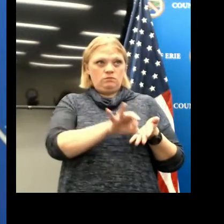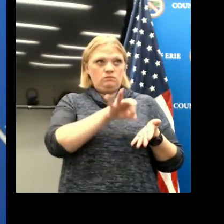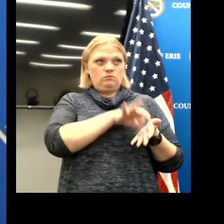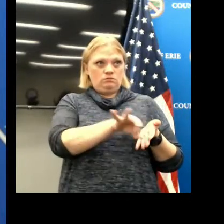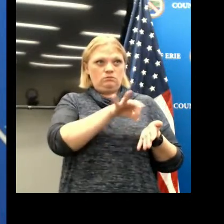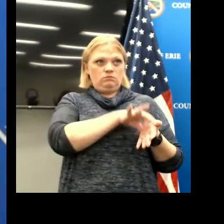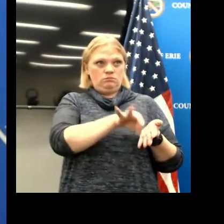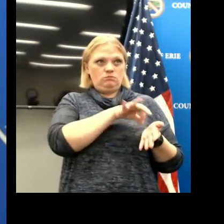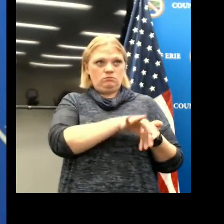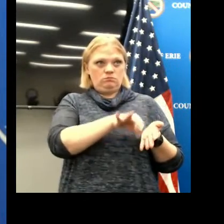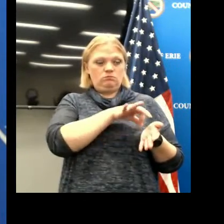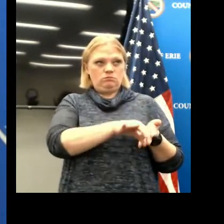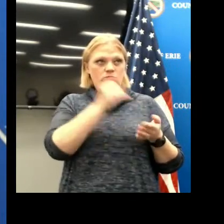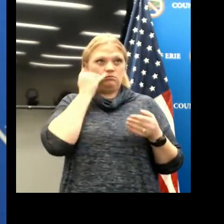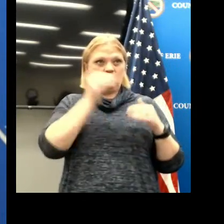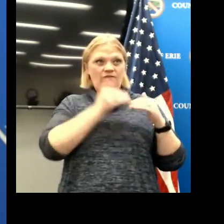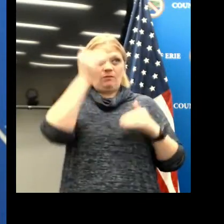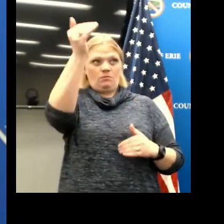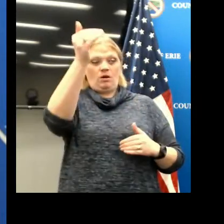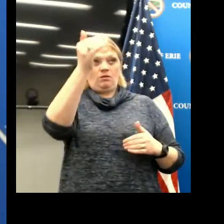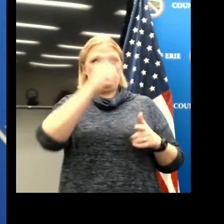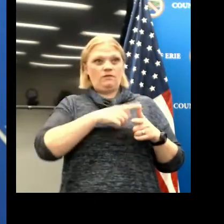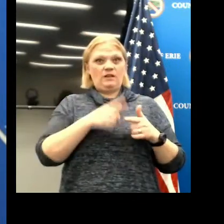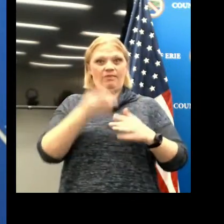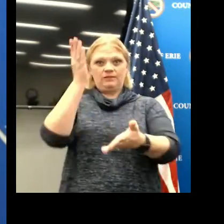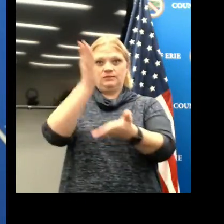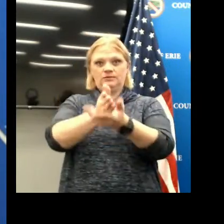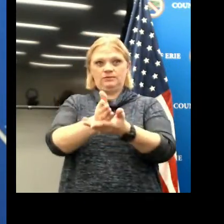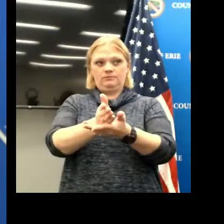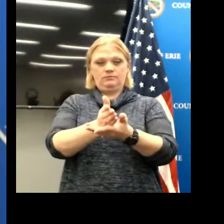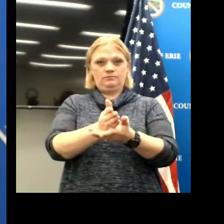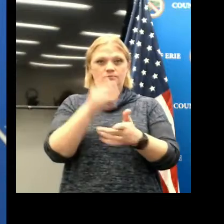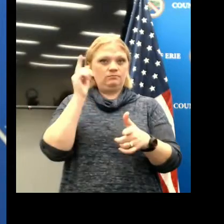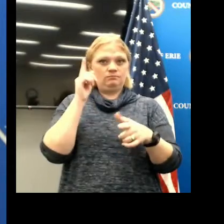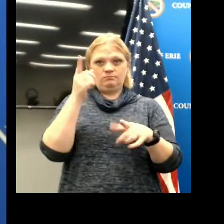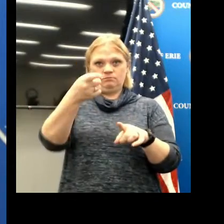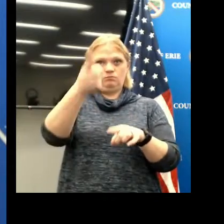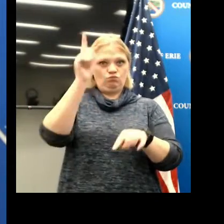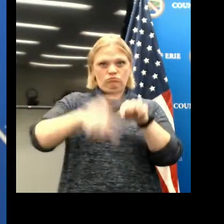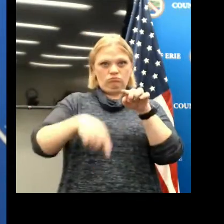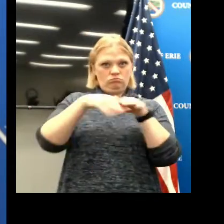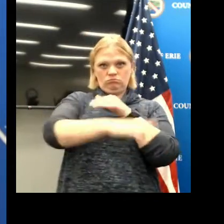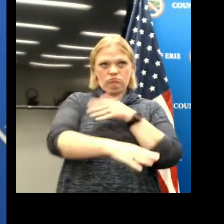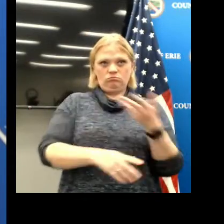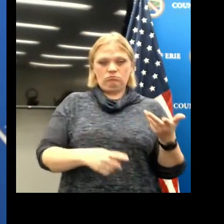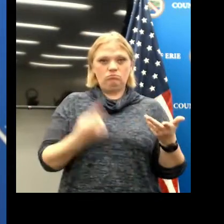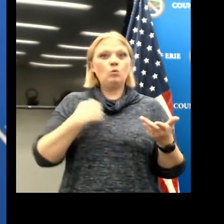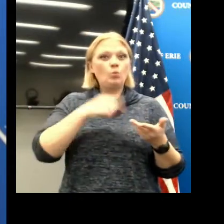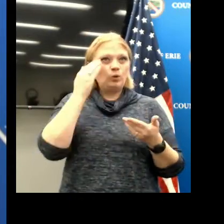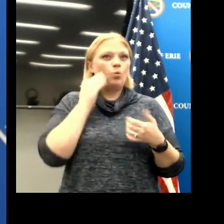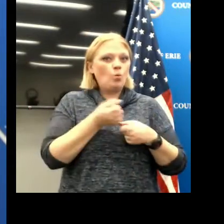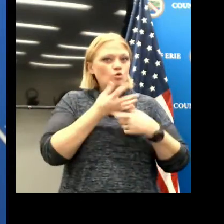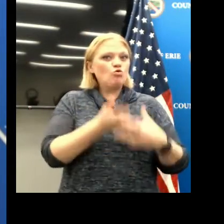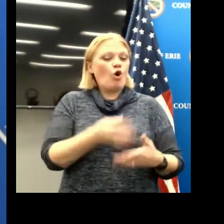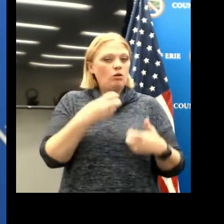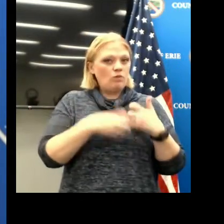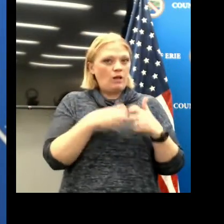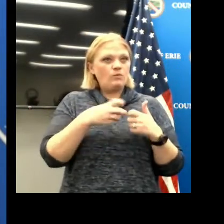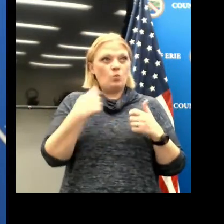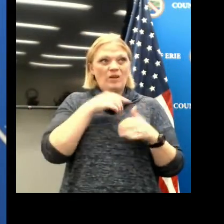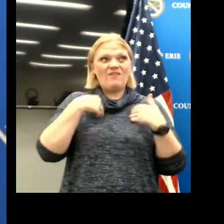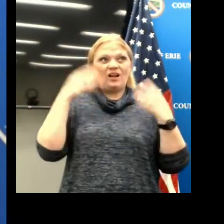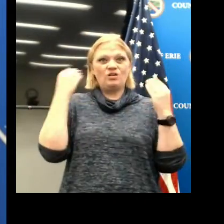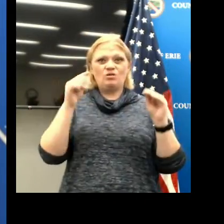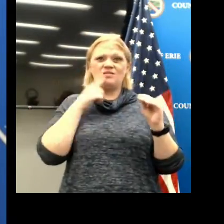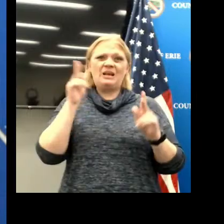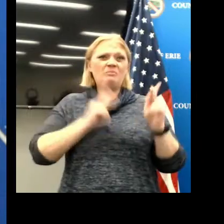have entered. And if they get above their capacity, they actually have to stop and not let more people in. We know that's caused problems. We've had retailers who said,